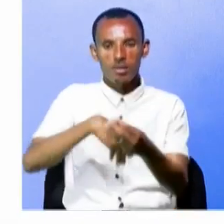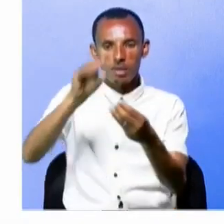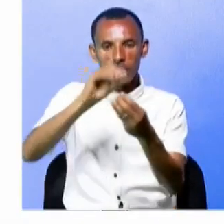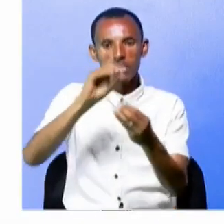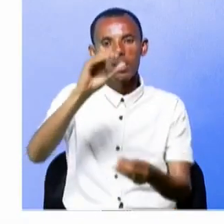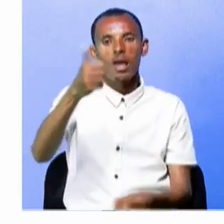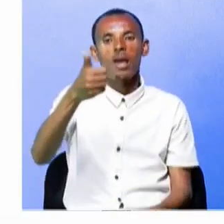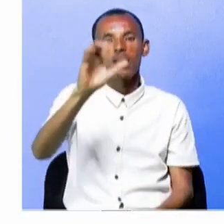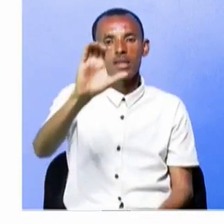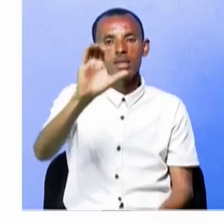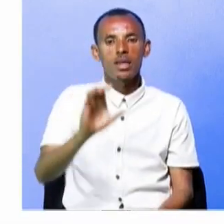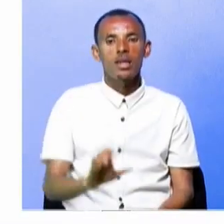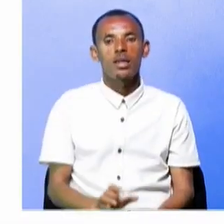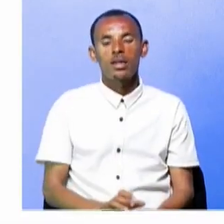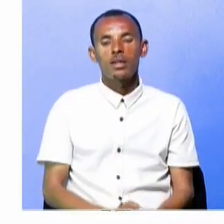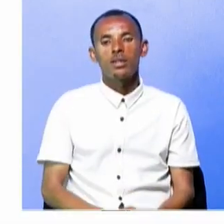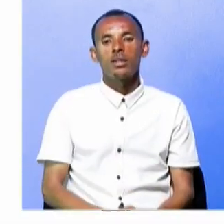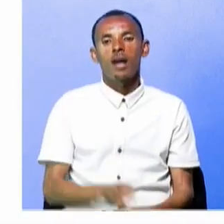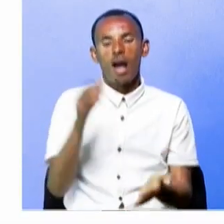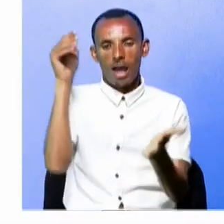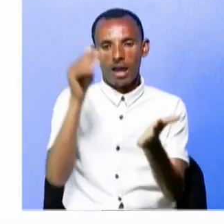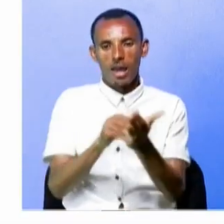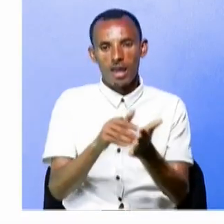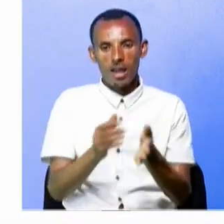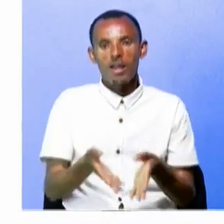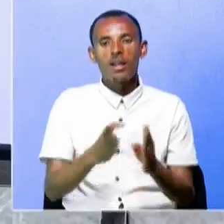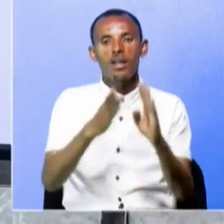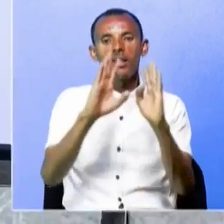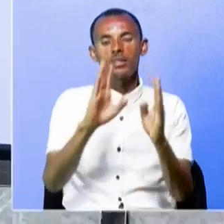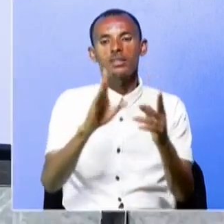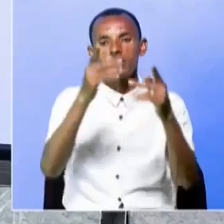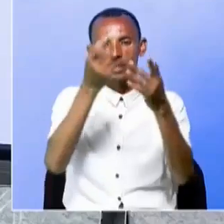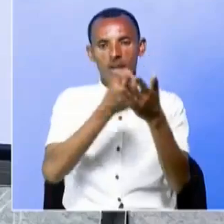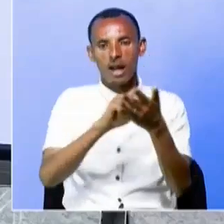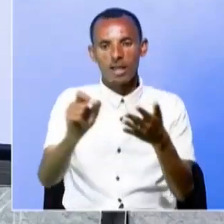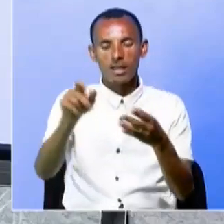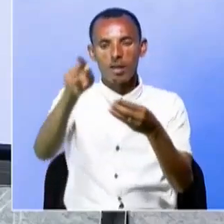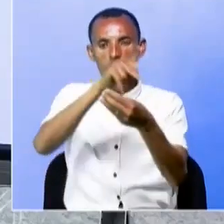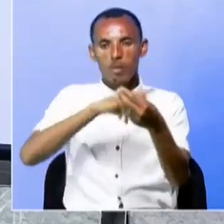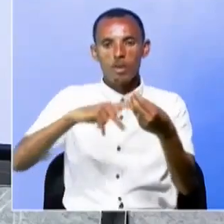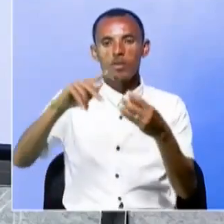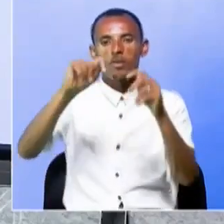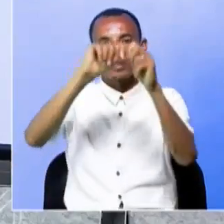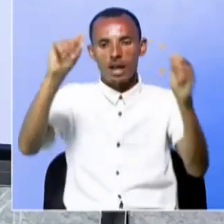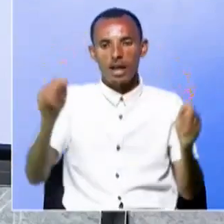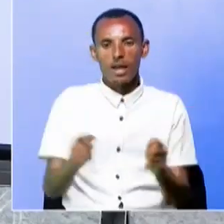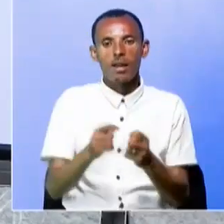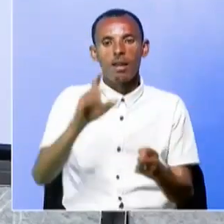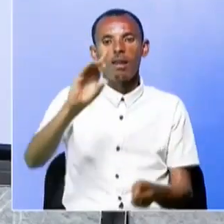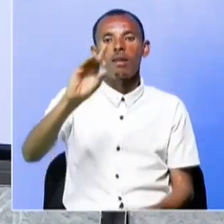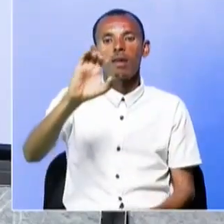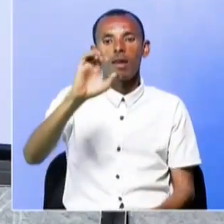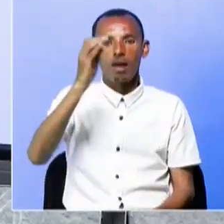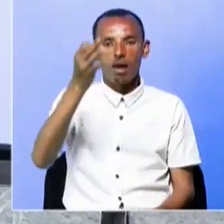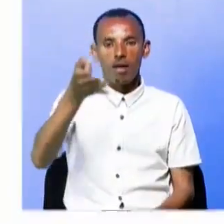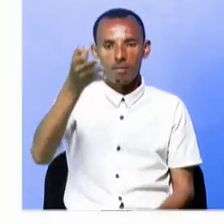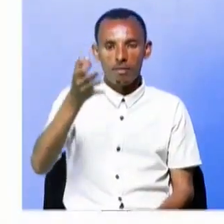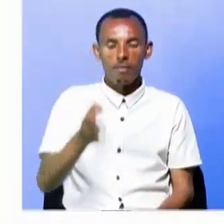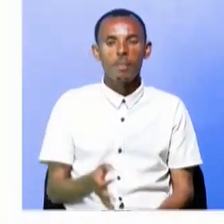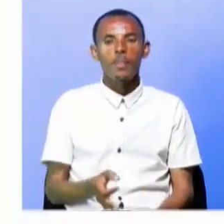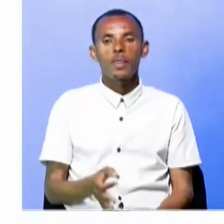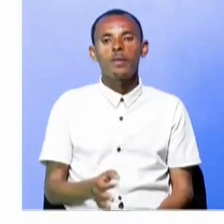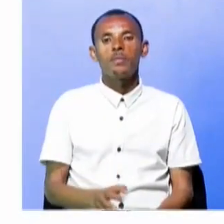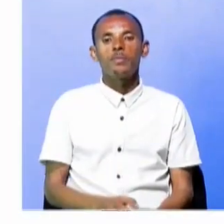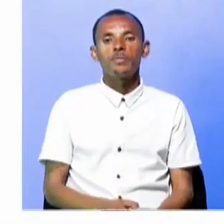AC, okay? Again, let's write the perimeter of triangle DEF, okay?